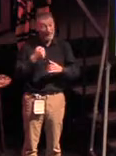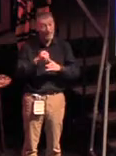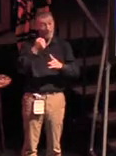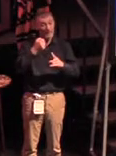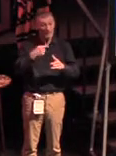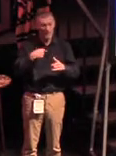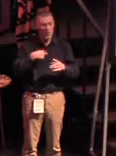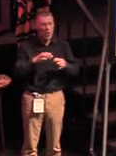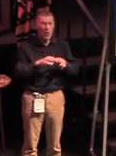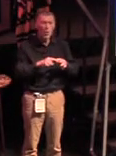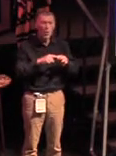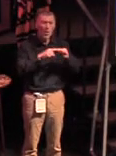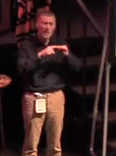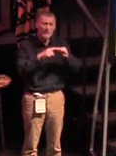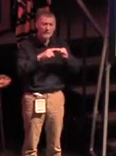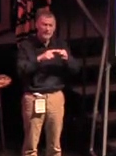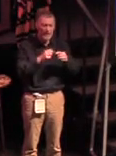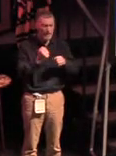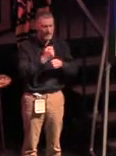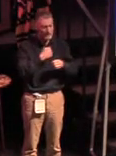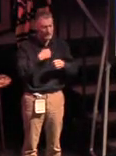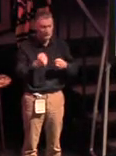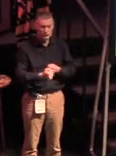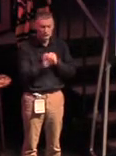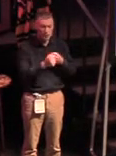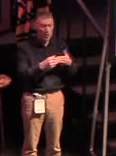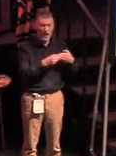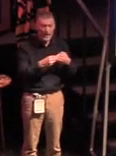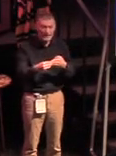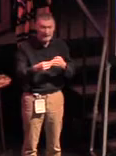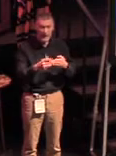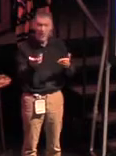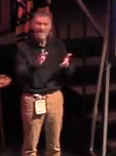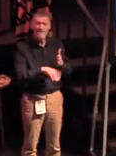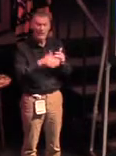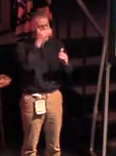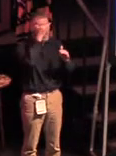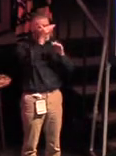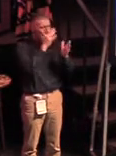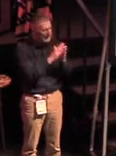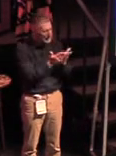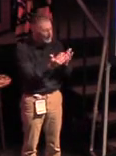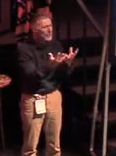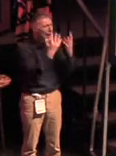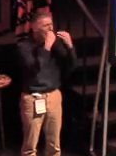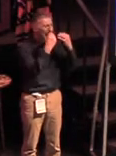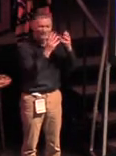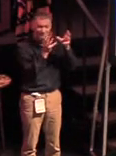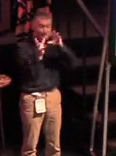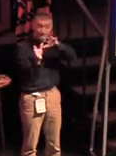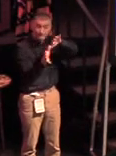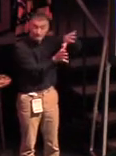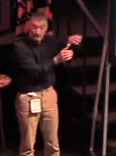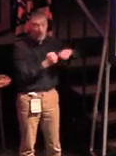leader, don't come from textbooks, they come from my life experiences. So my resilience comes from the fact that I've moved around